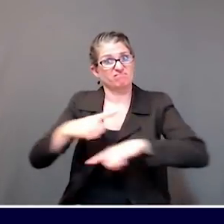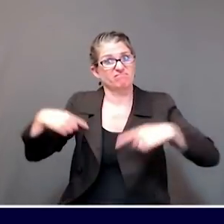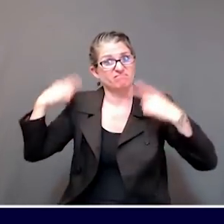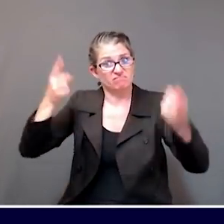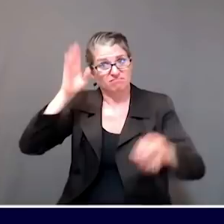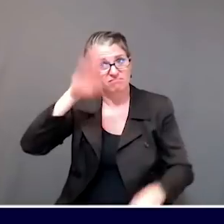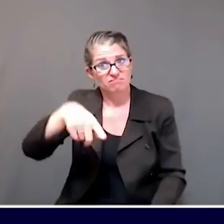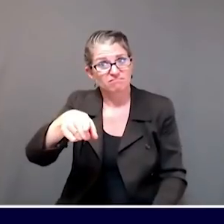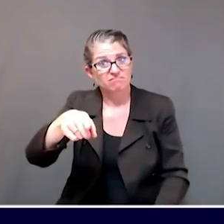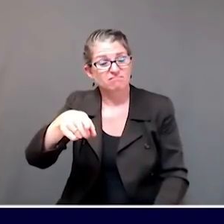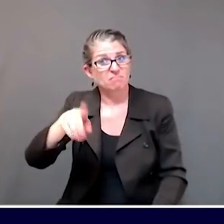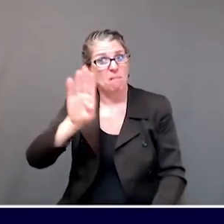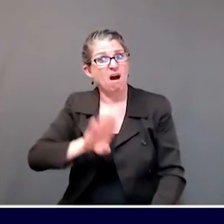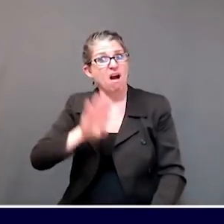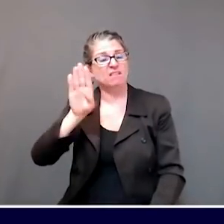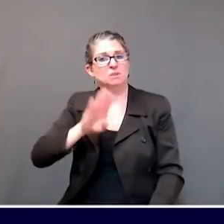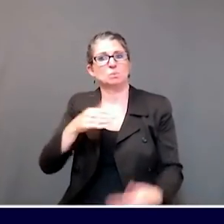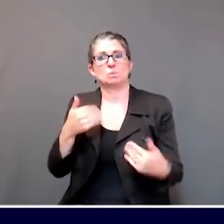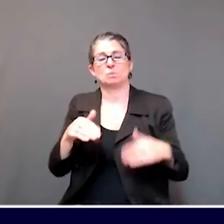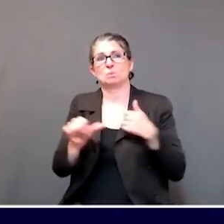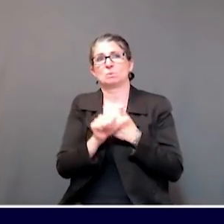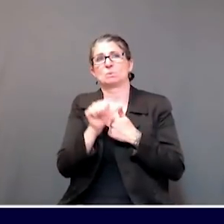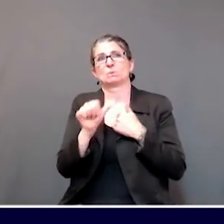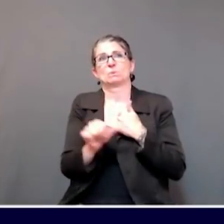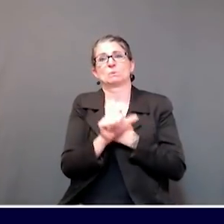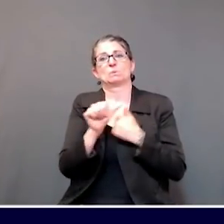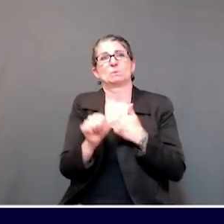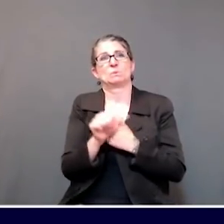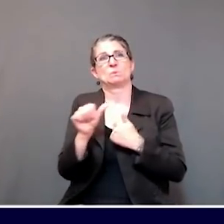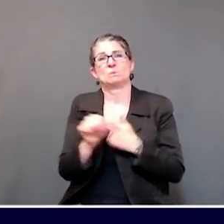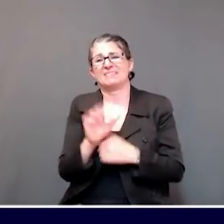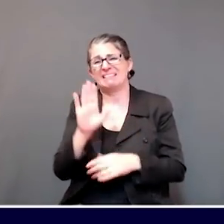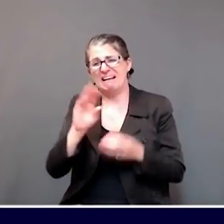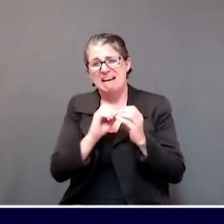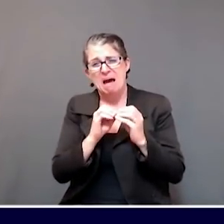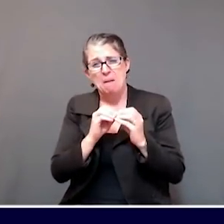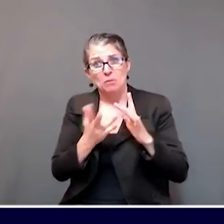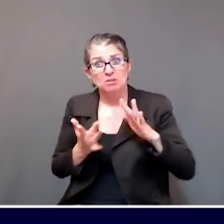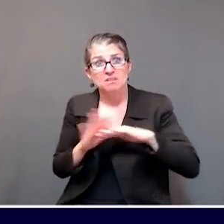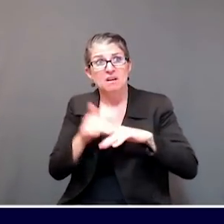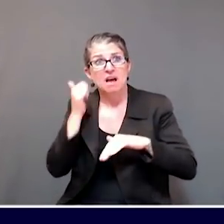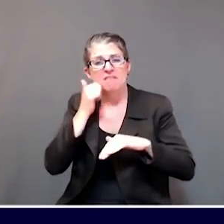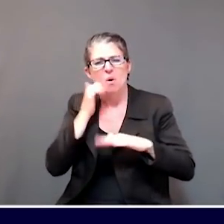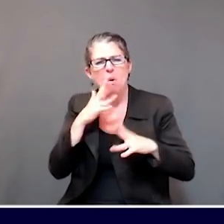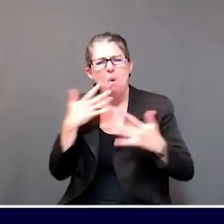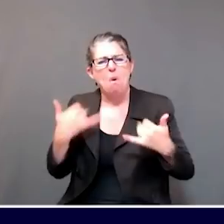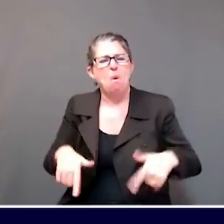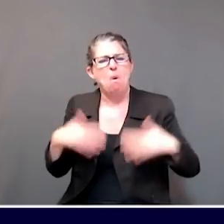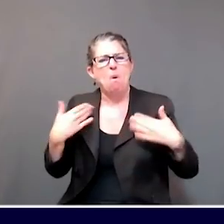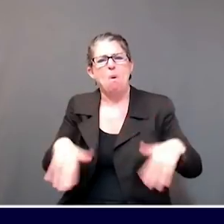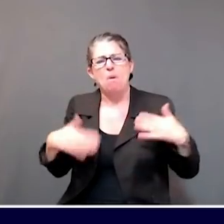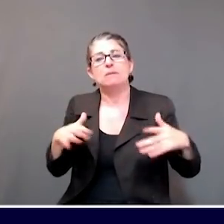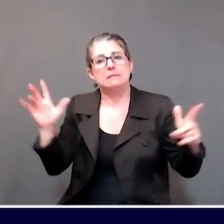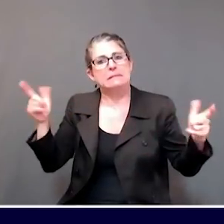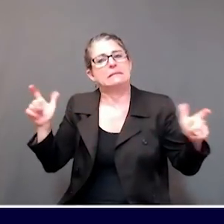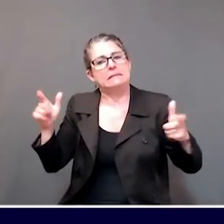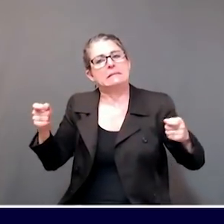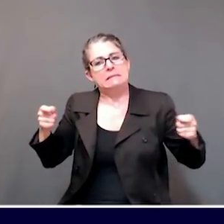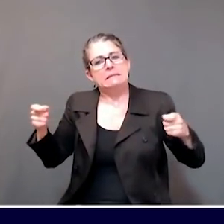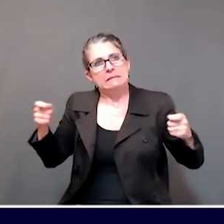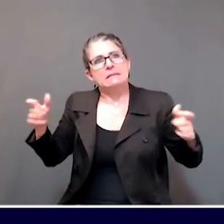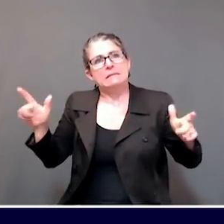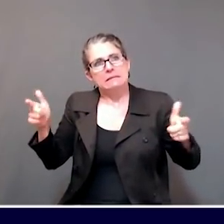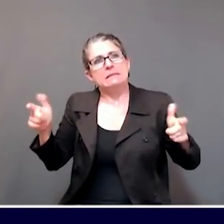long ago. So we're kind of cautious about it. We want to welcome them here. We want them to come here, spend money here, enjoy our natural